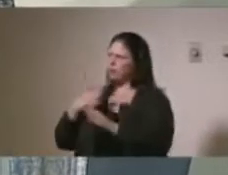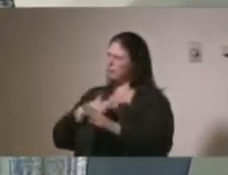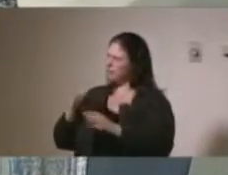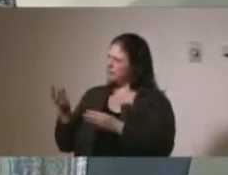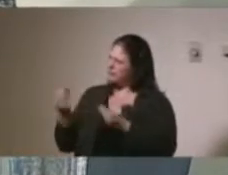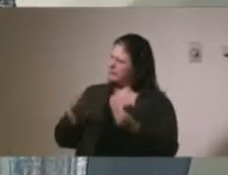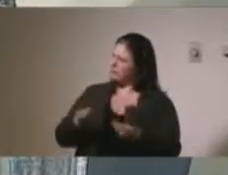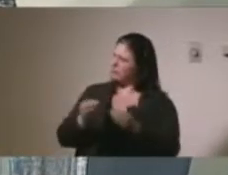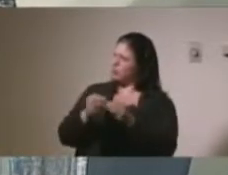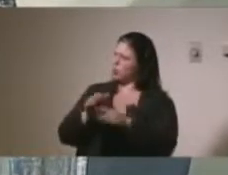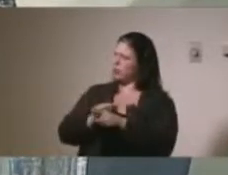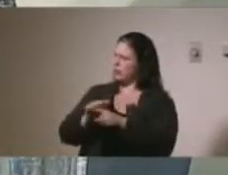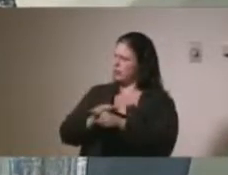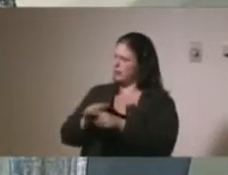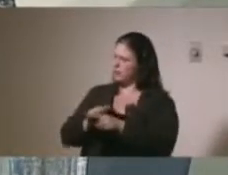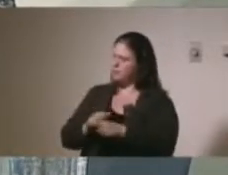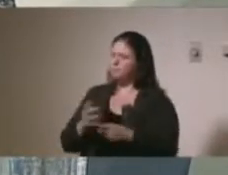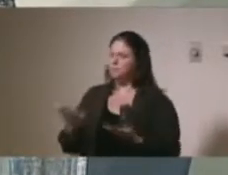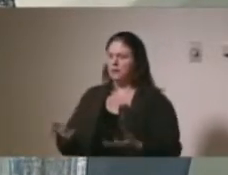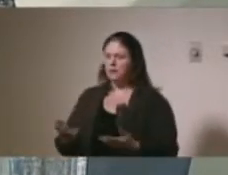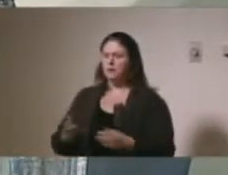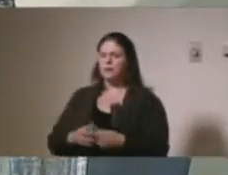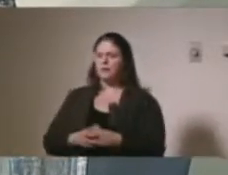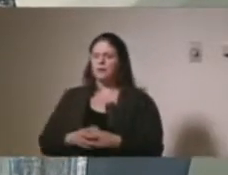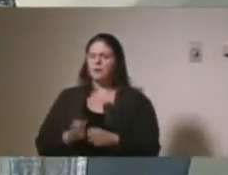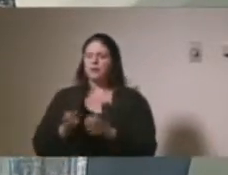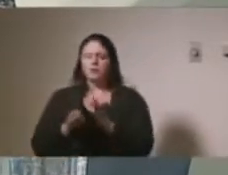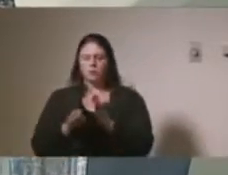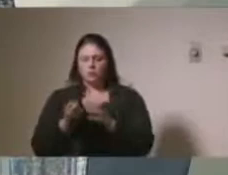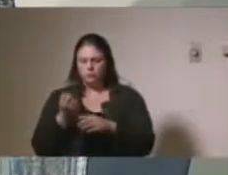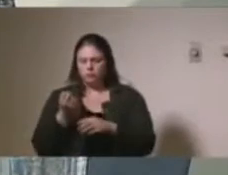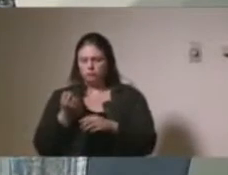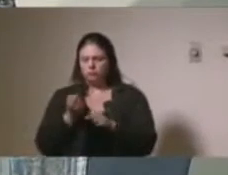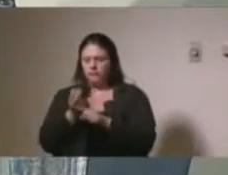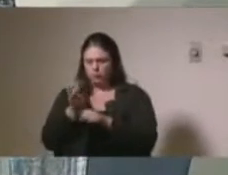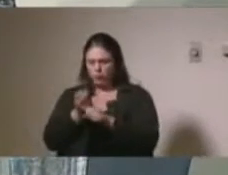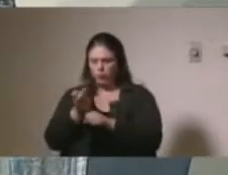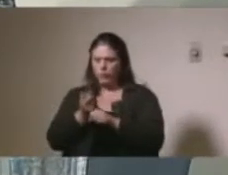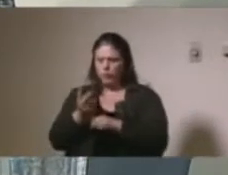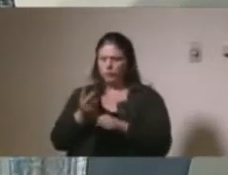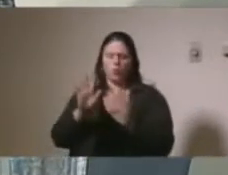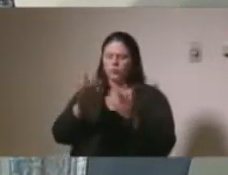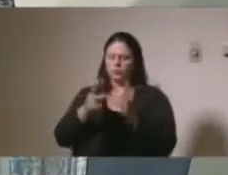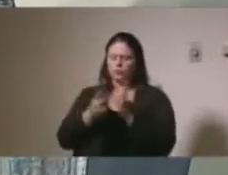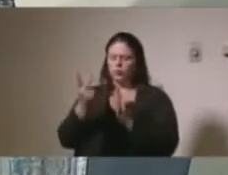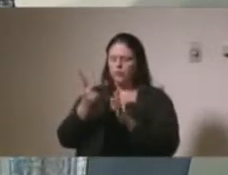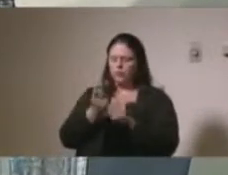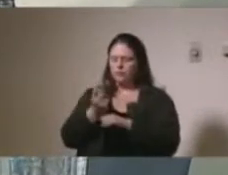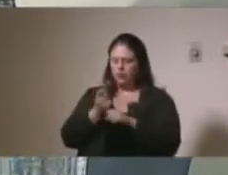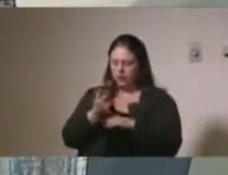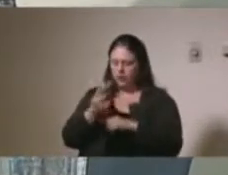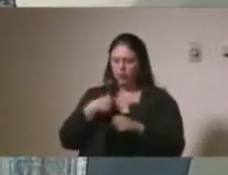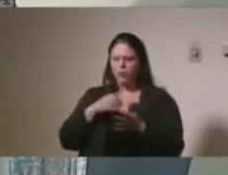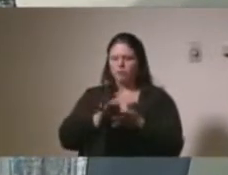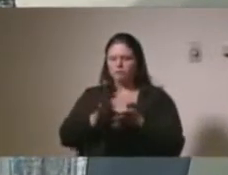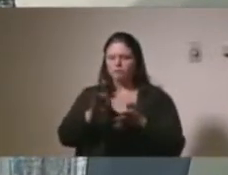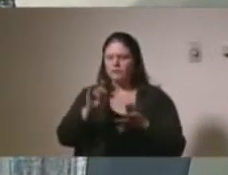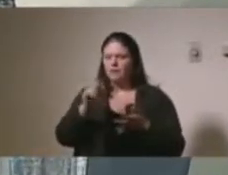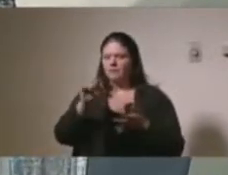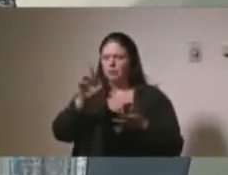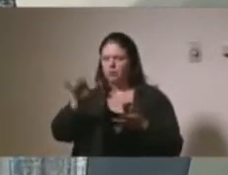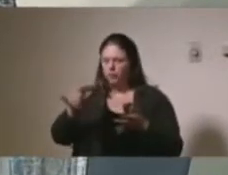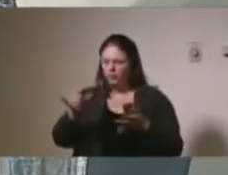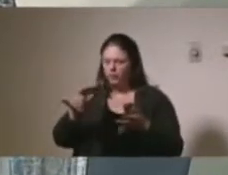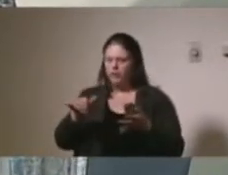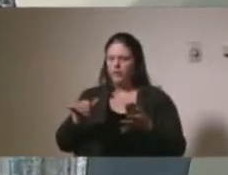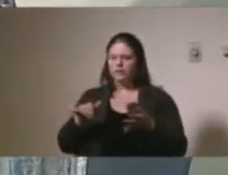twice a year, we take stock and we send the record to unions as to the